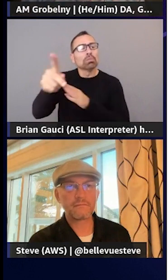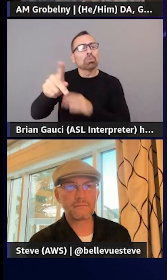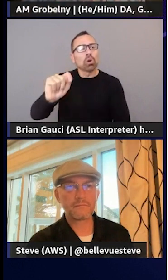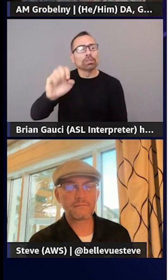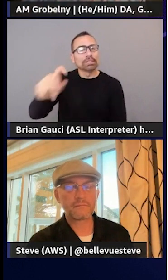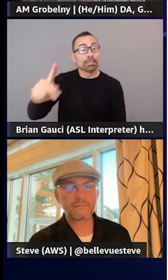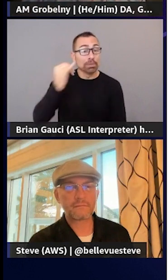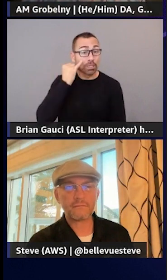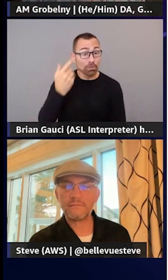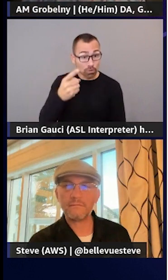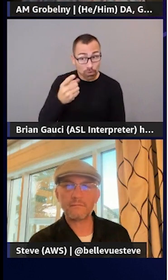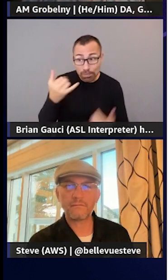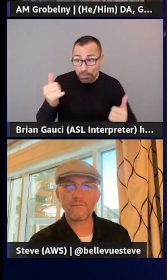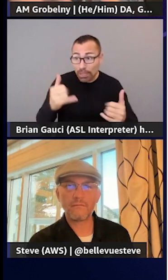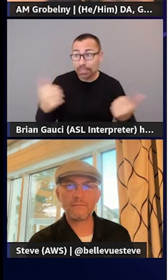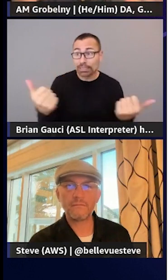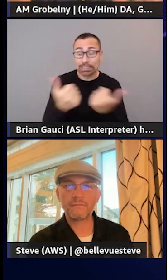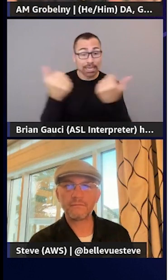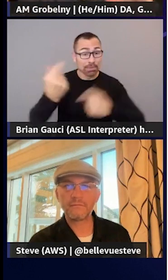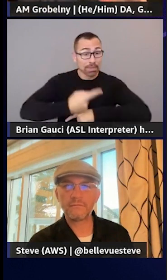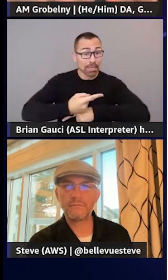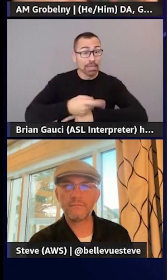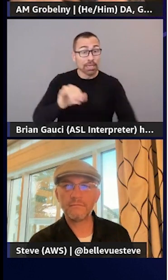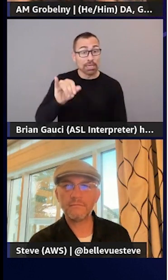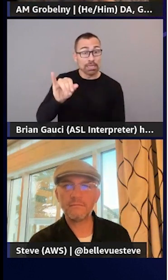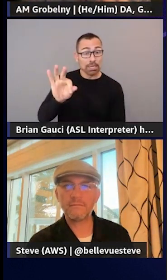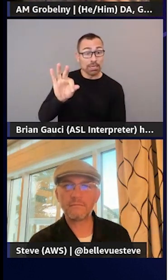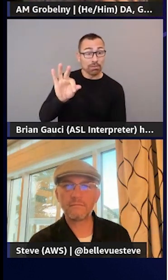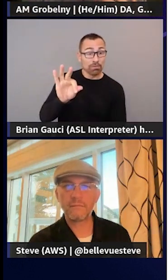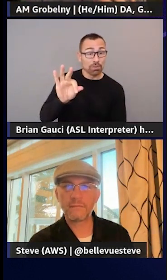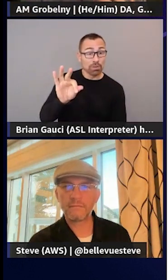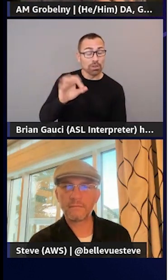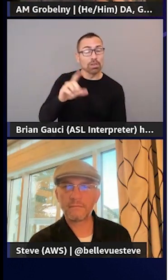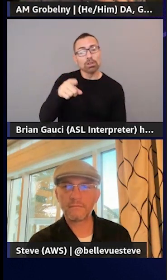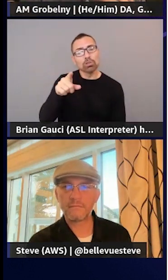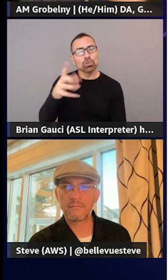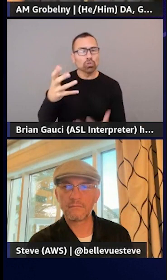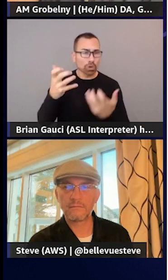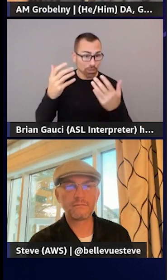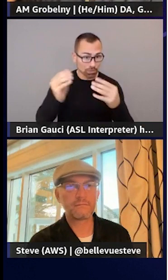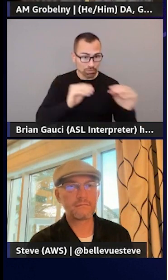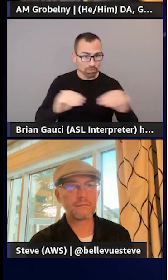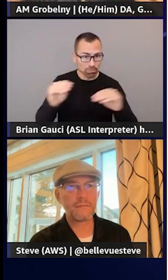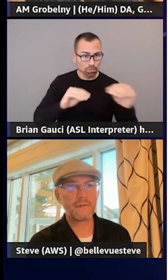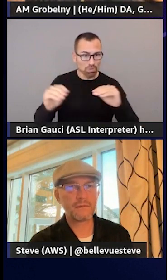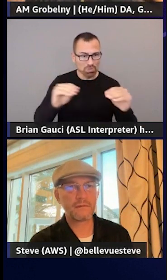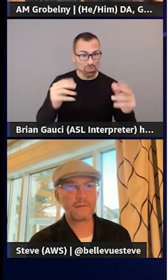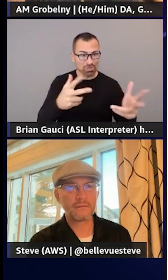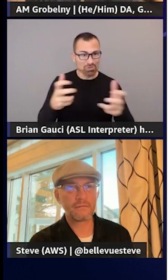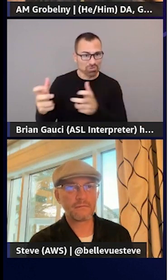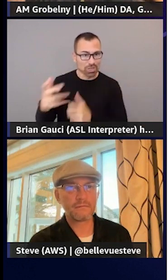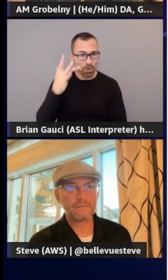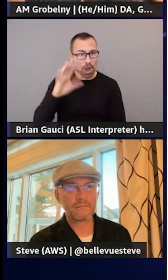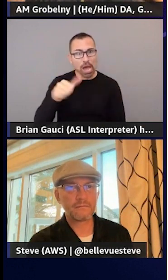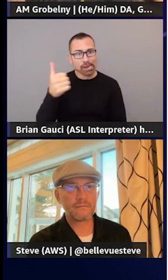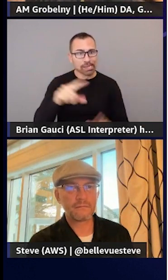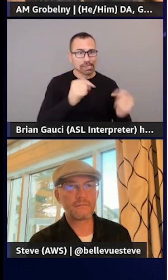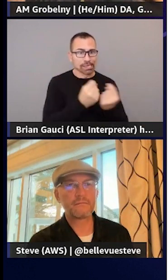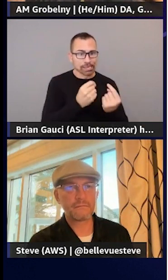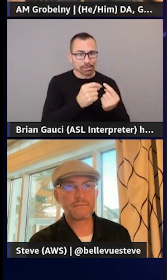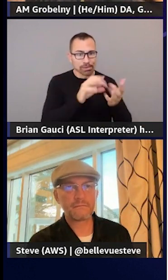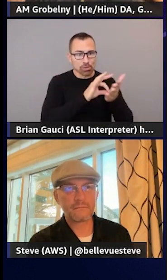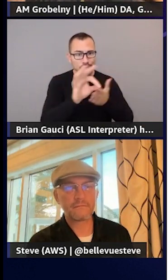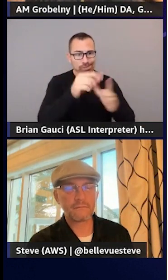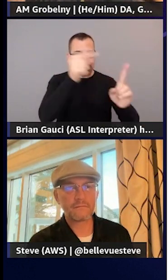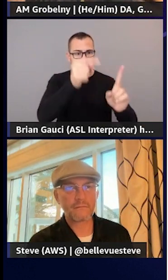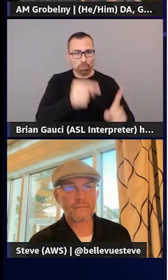day. If you want to move quickly because other teams are going to be scoring points and you want to score